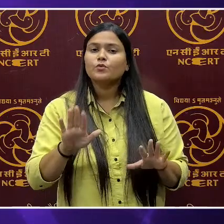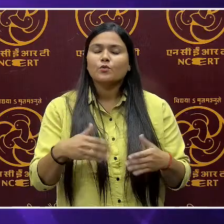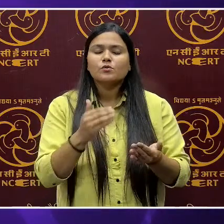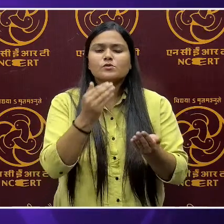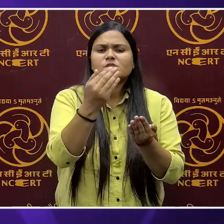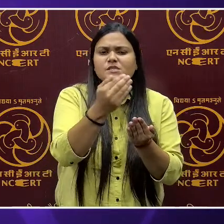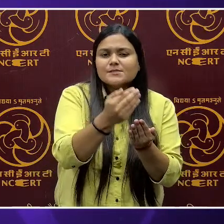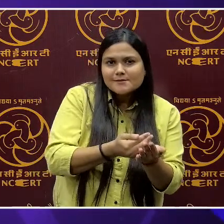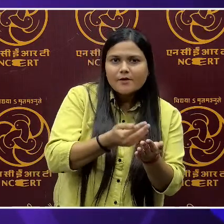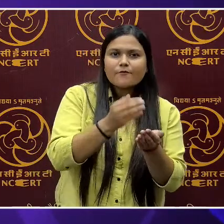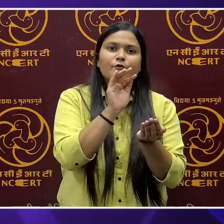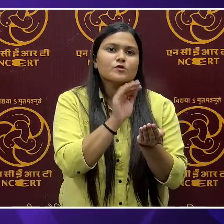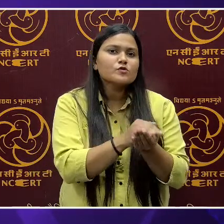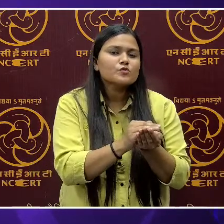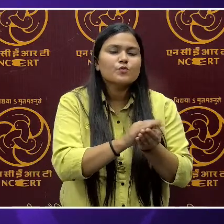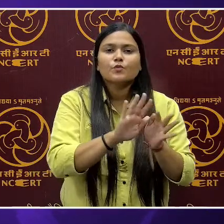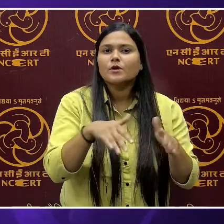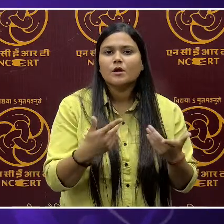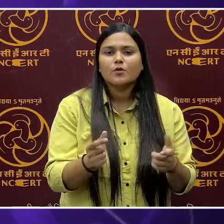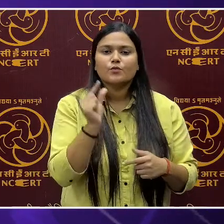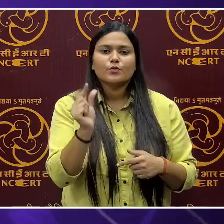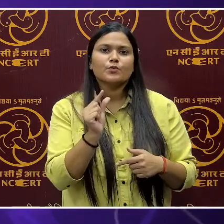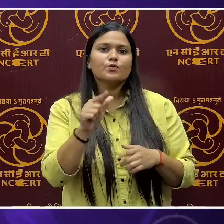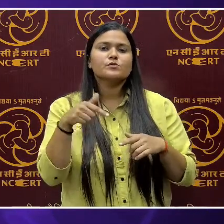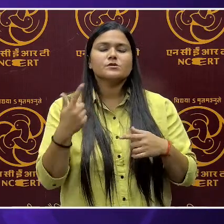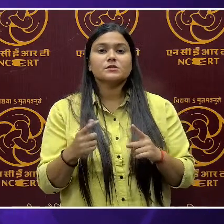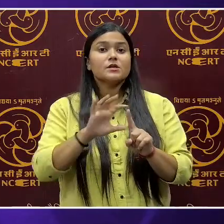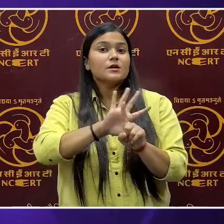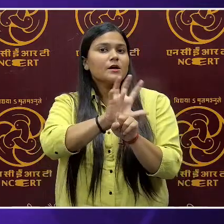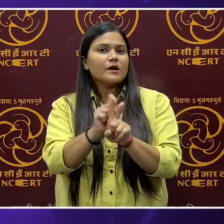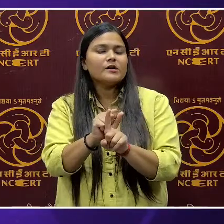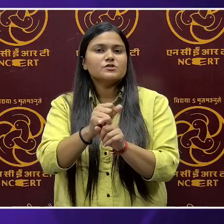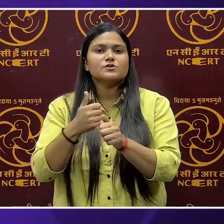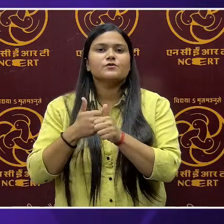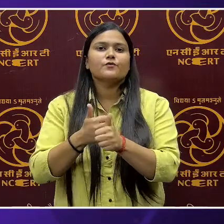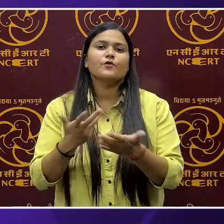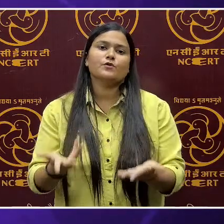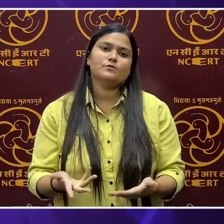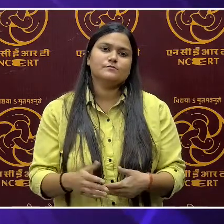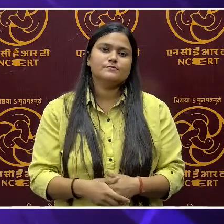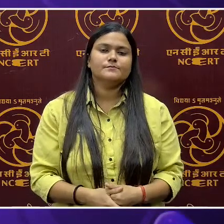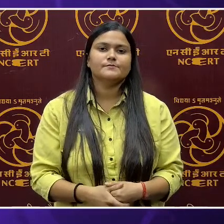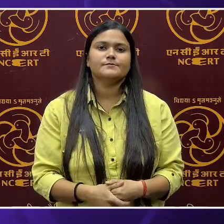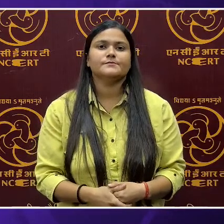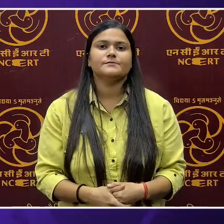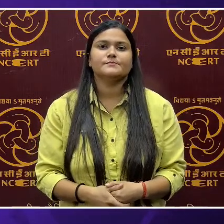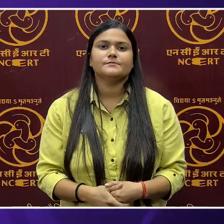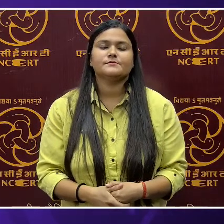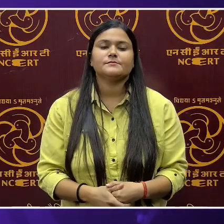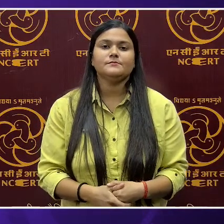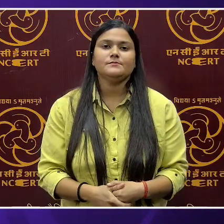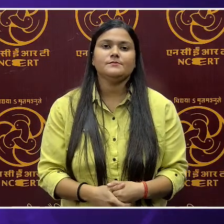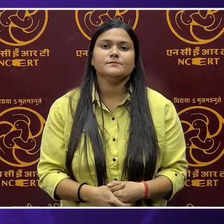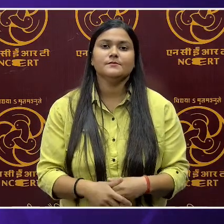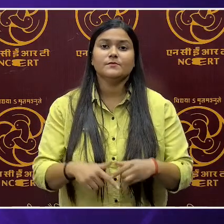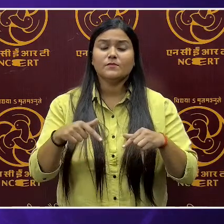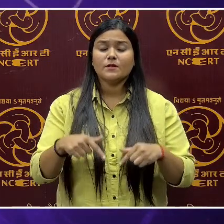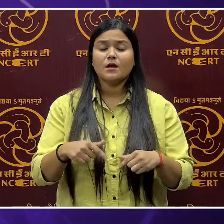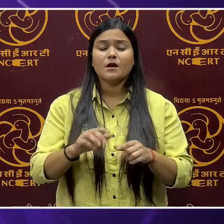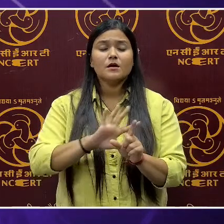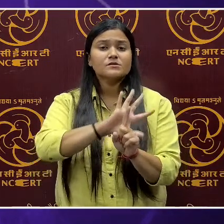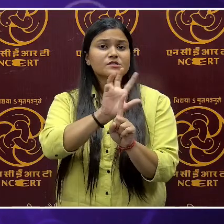storing water earlier using traditional methods. Okay, and as part of the